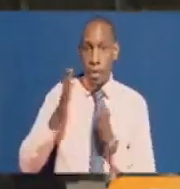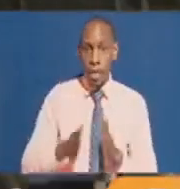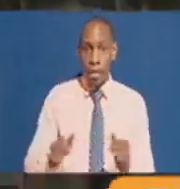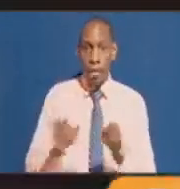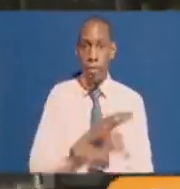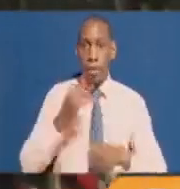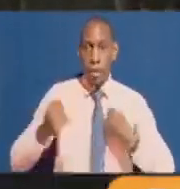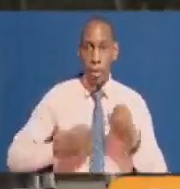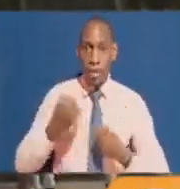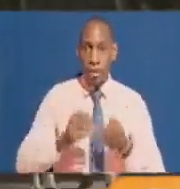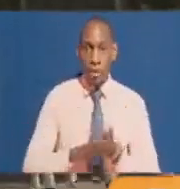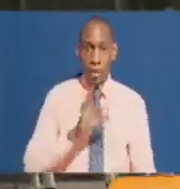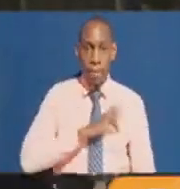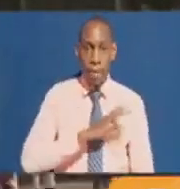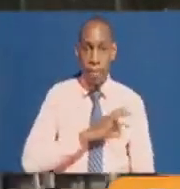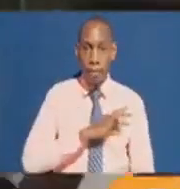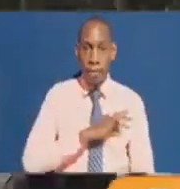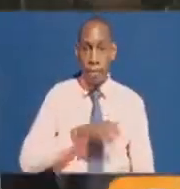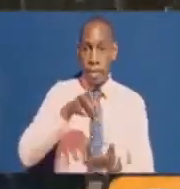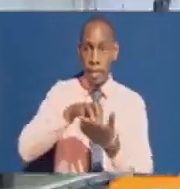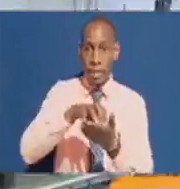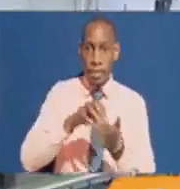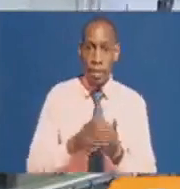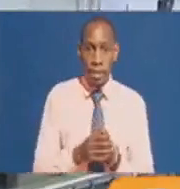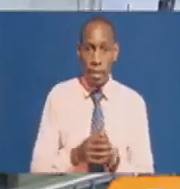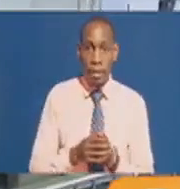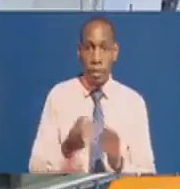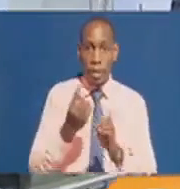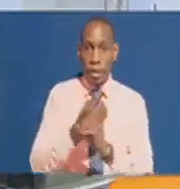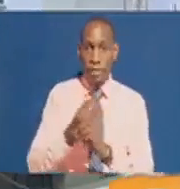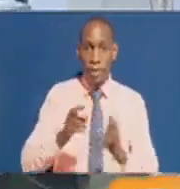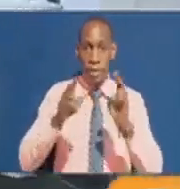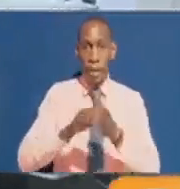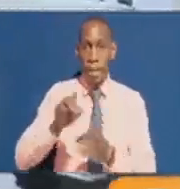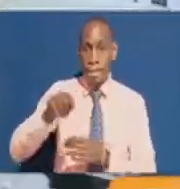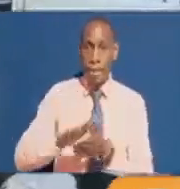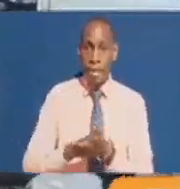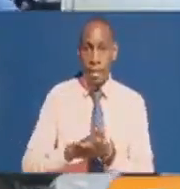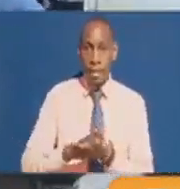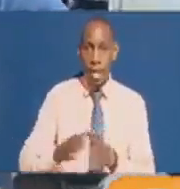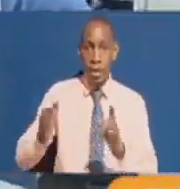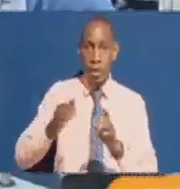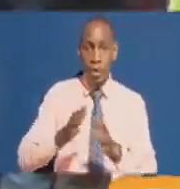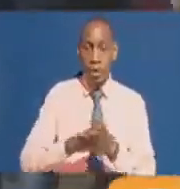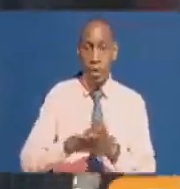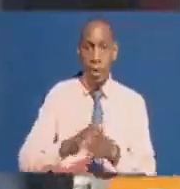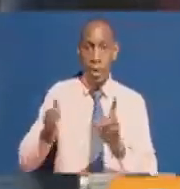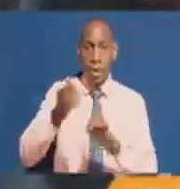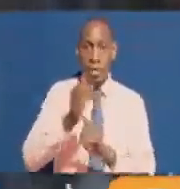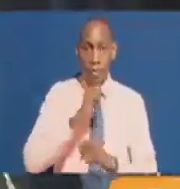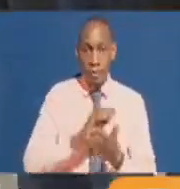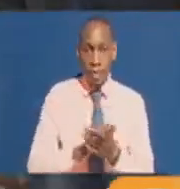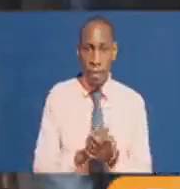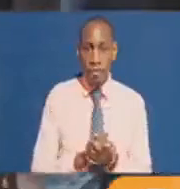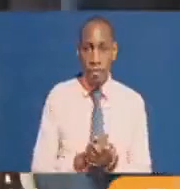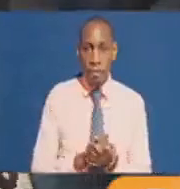fully enjoy the dividends of this kind of status, a number of issues must be tamed, if not completely done away